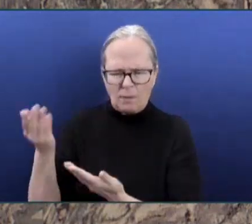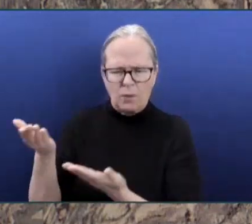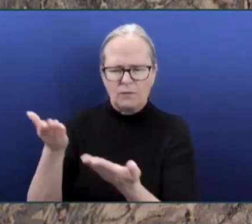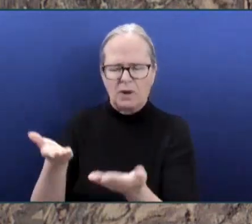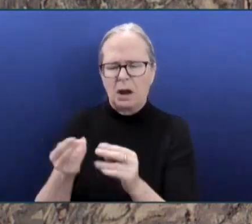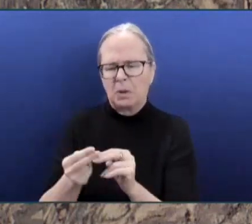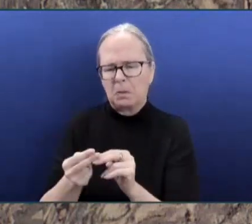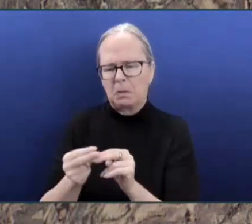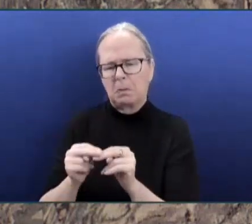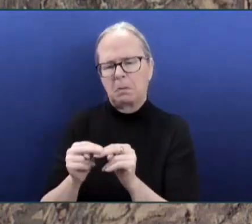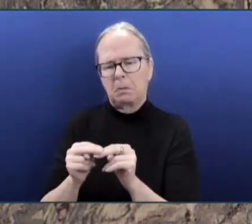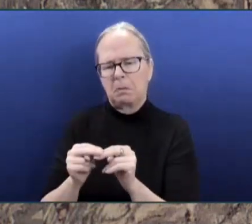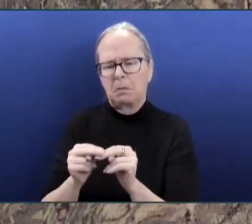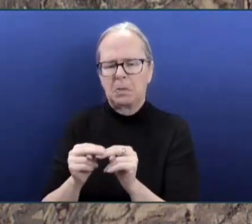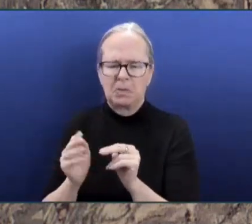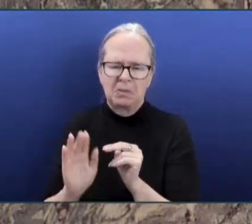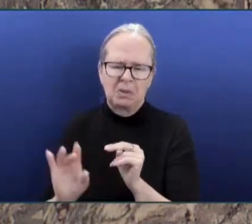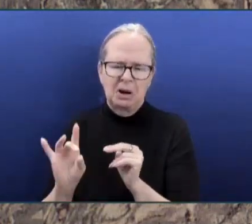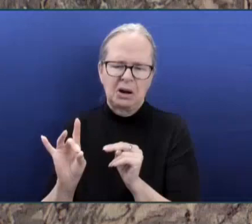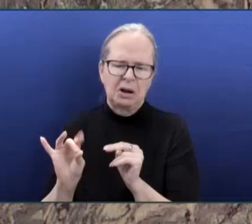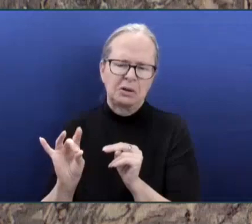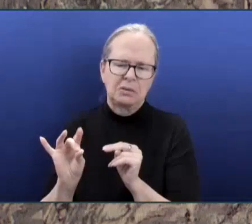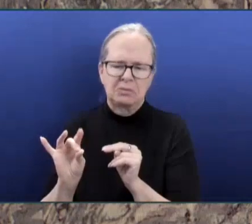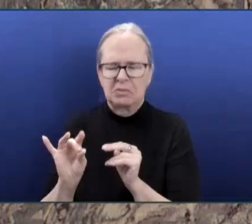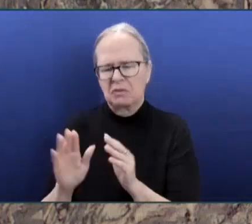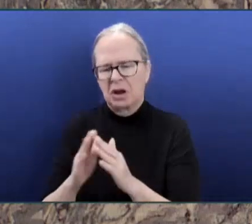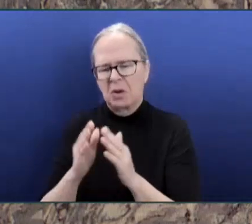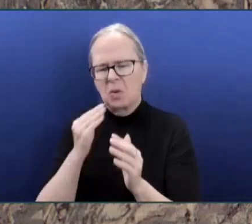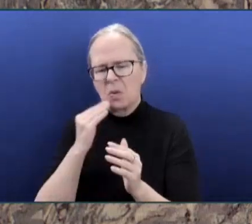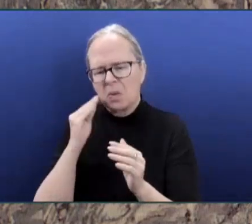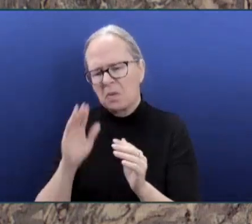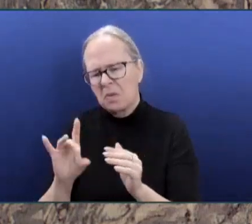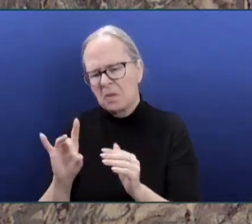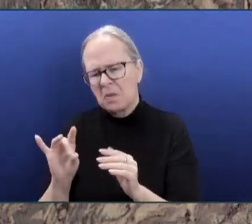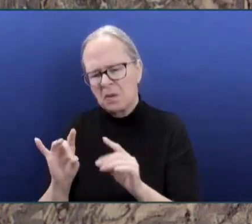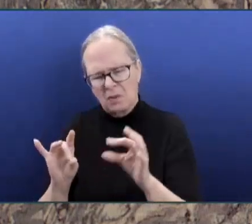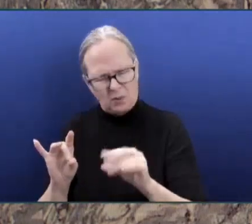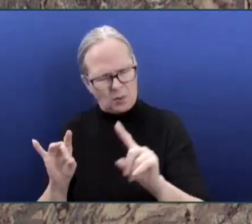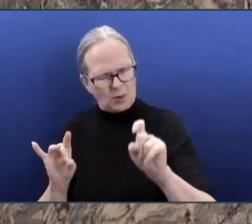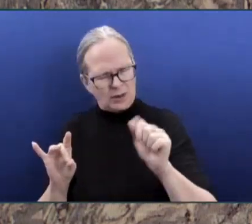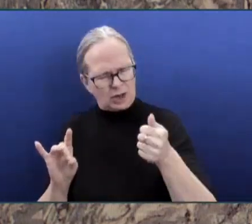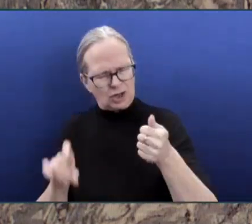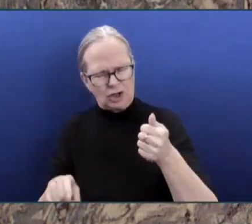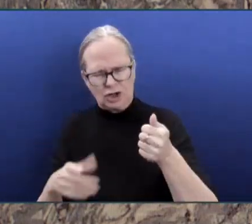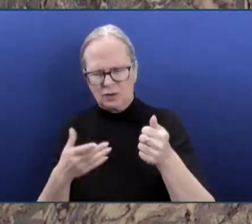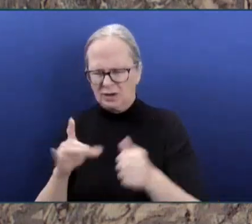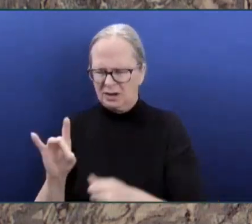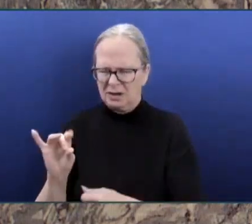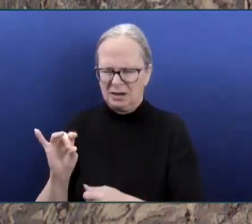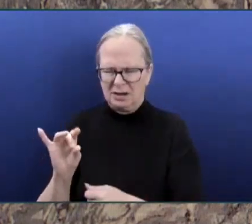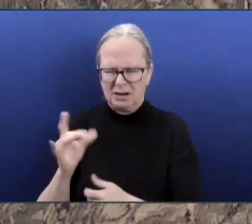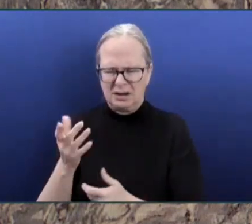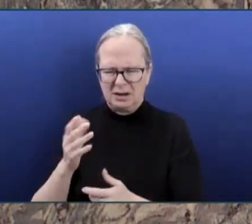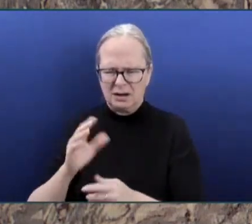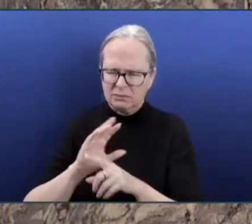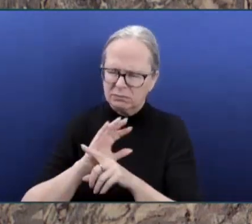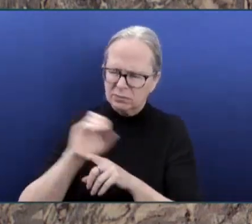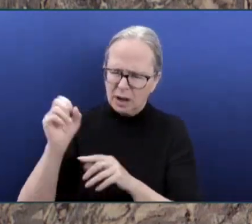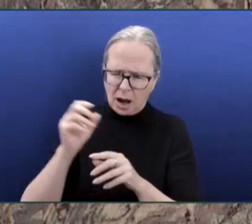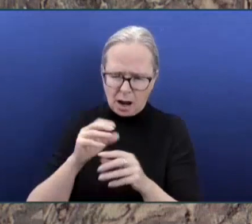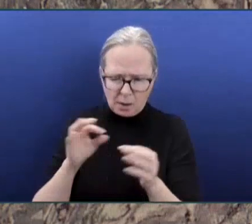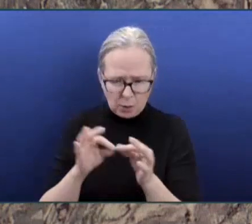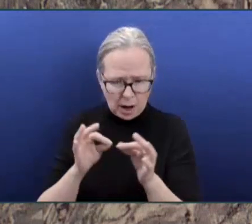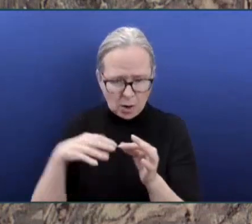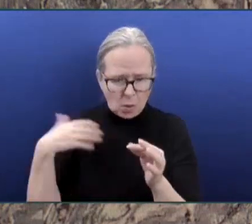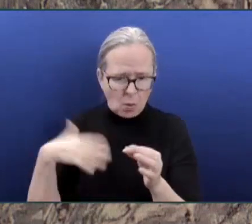we now have the highest housing prices ever in the history of this province. This Premier, as we all know, was Housing Minister for